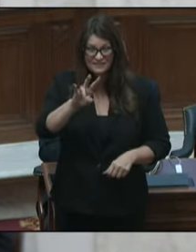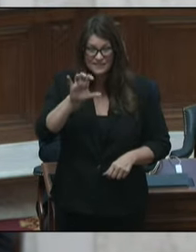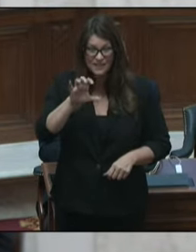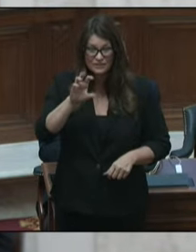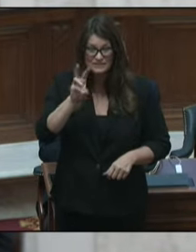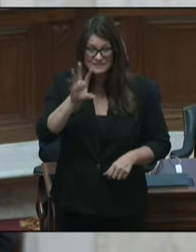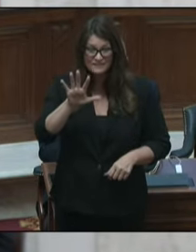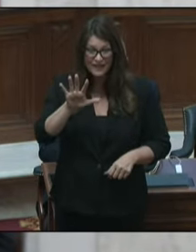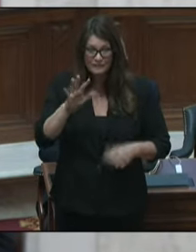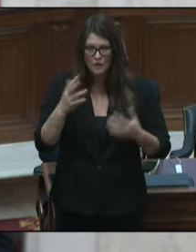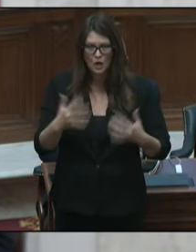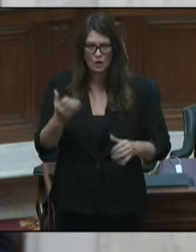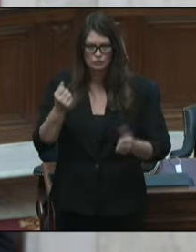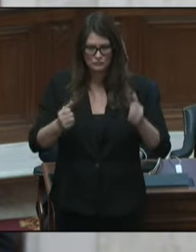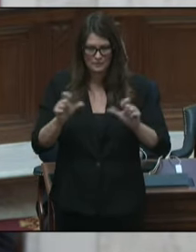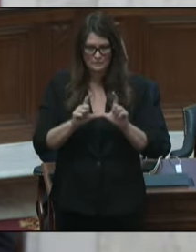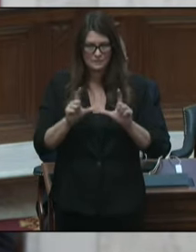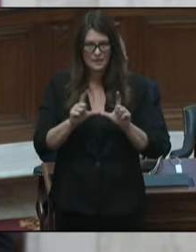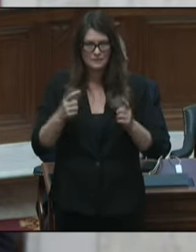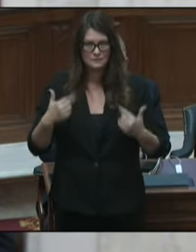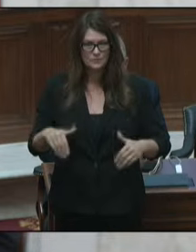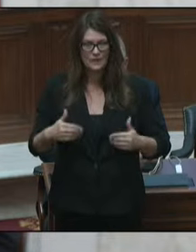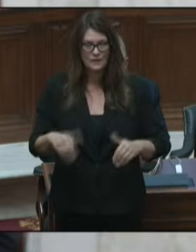1,765 have gotten their driver's license back.